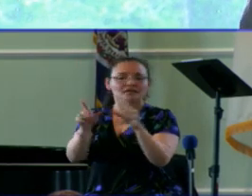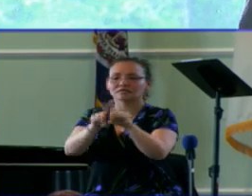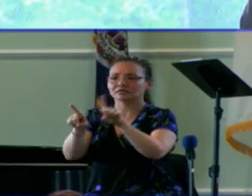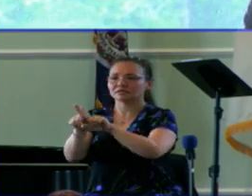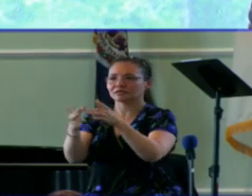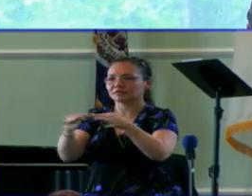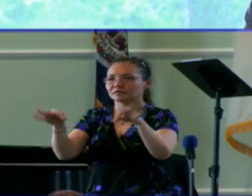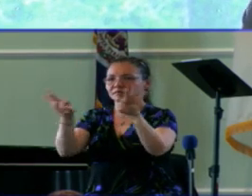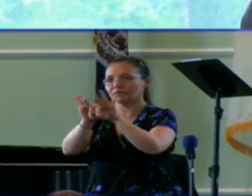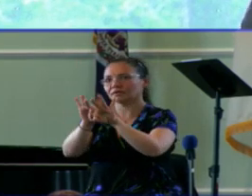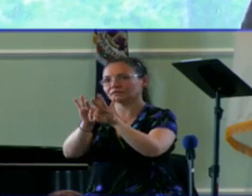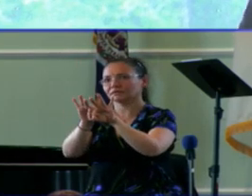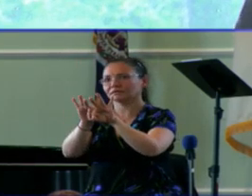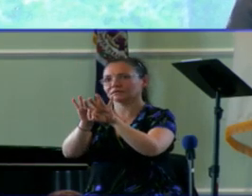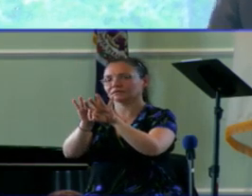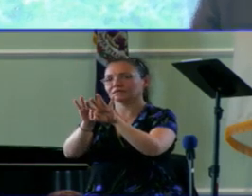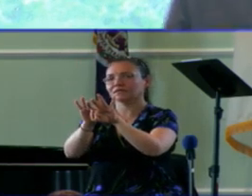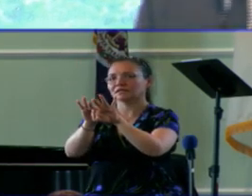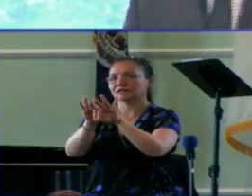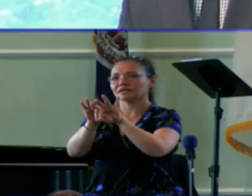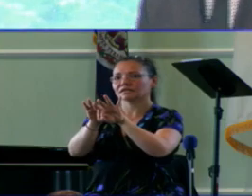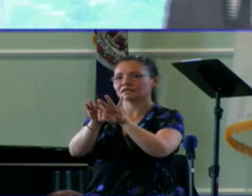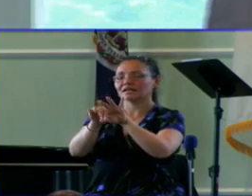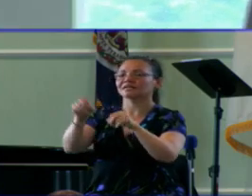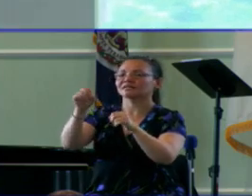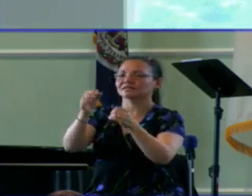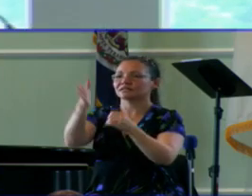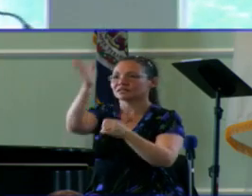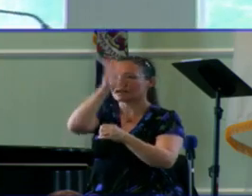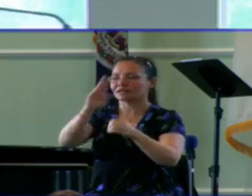important is God's second book,